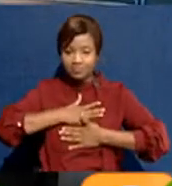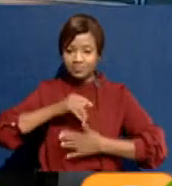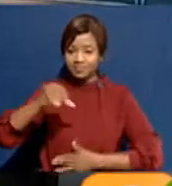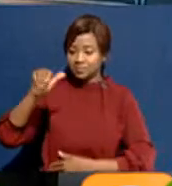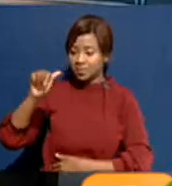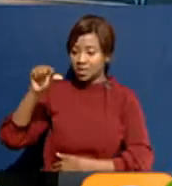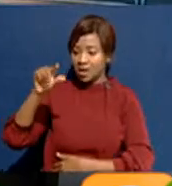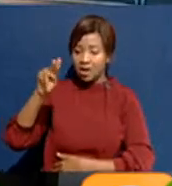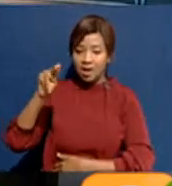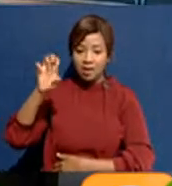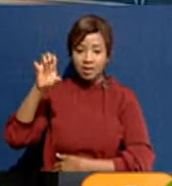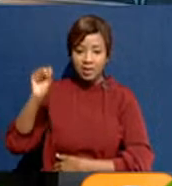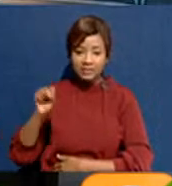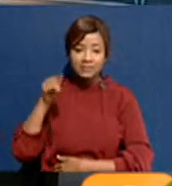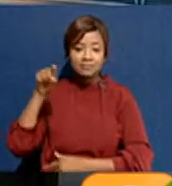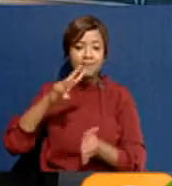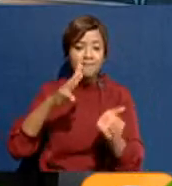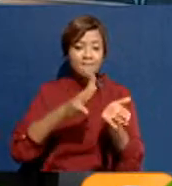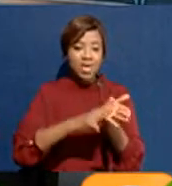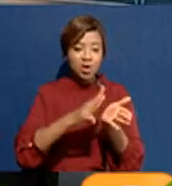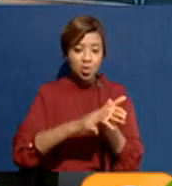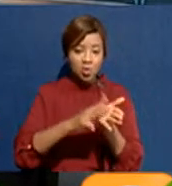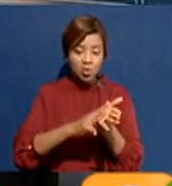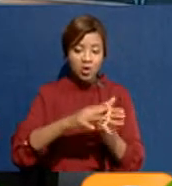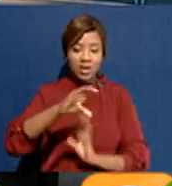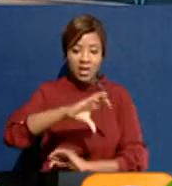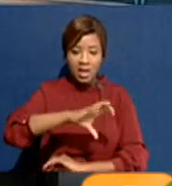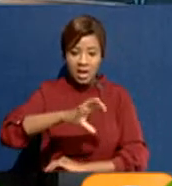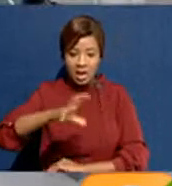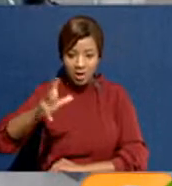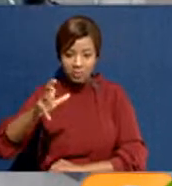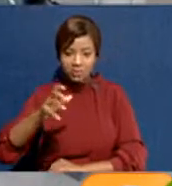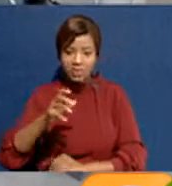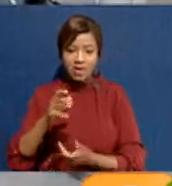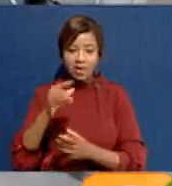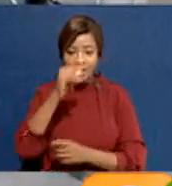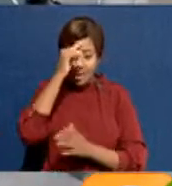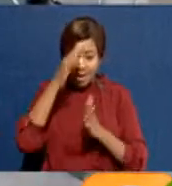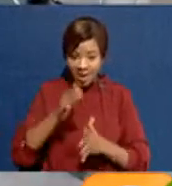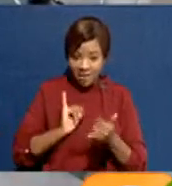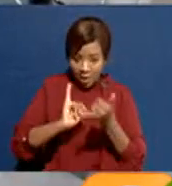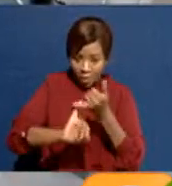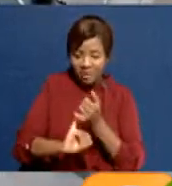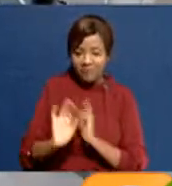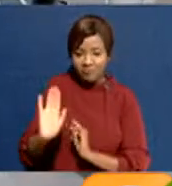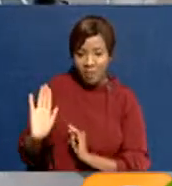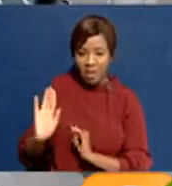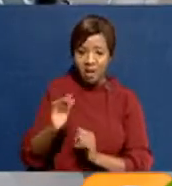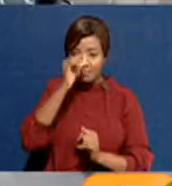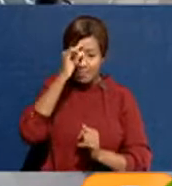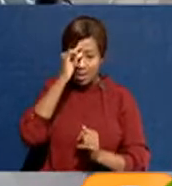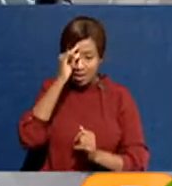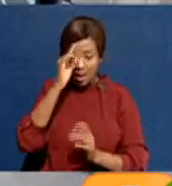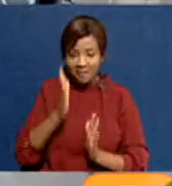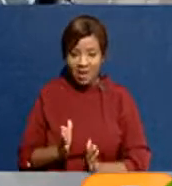Ochilo, the Migori County First Lady. Thank you all for joining me this evening for this critical